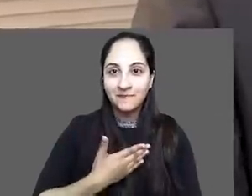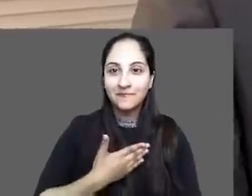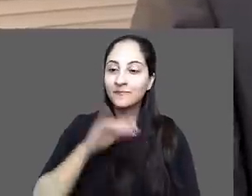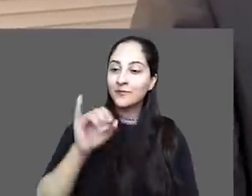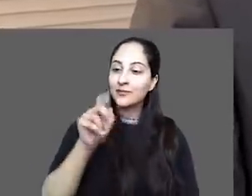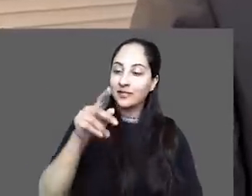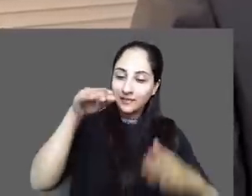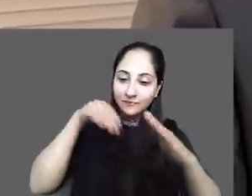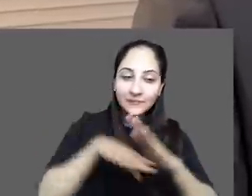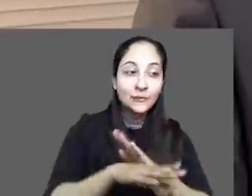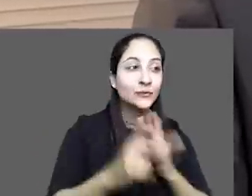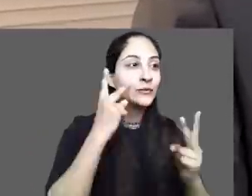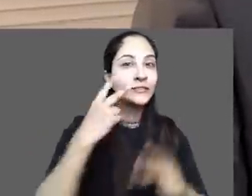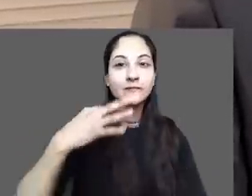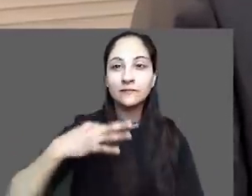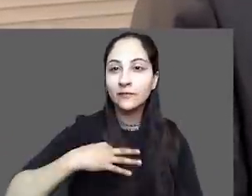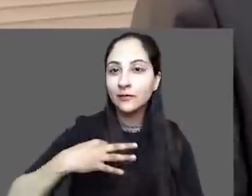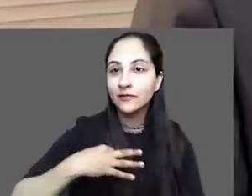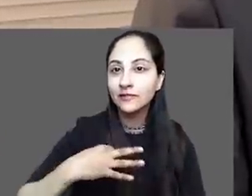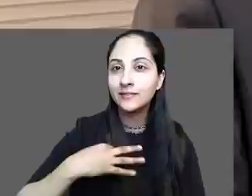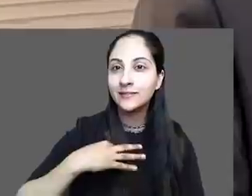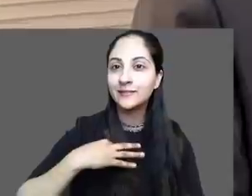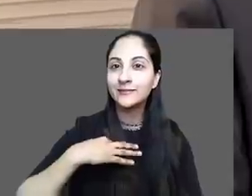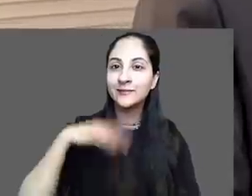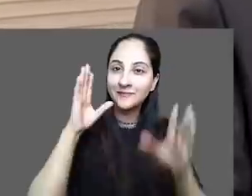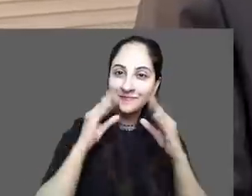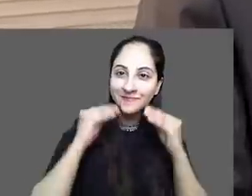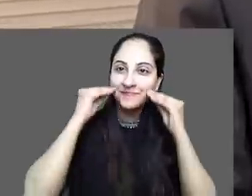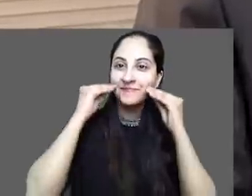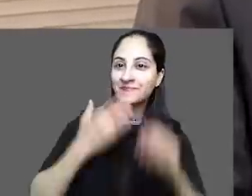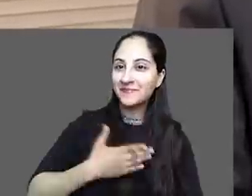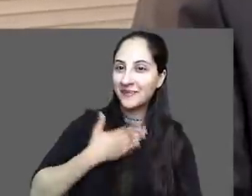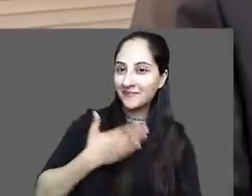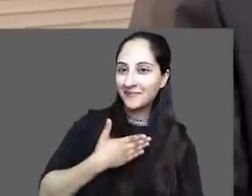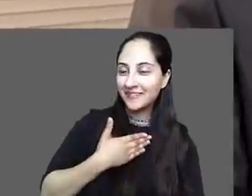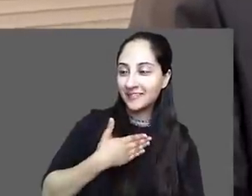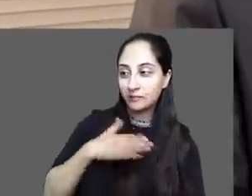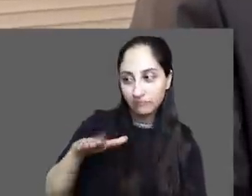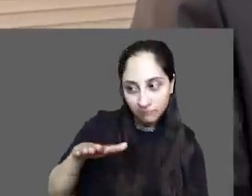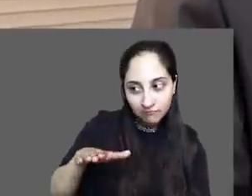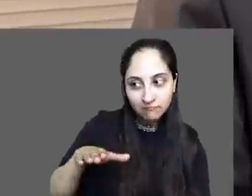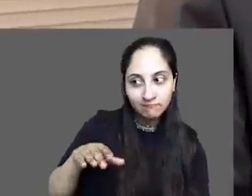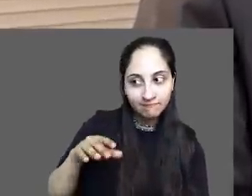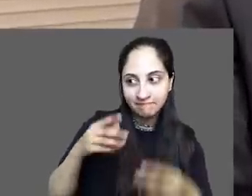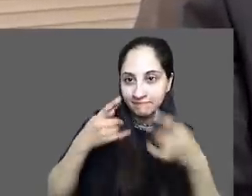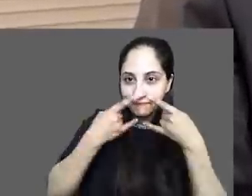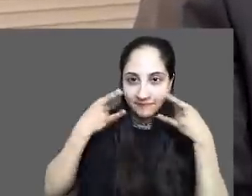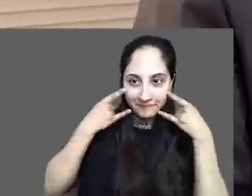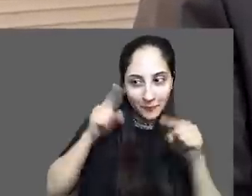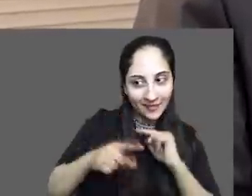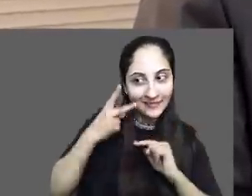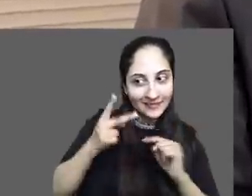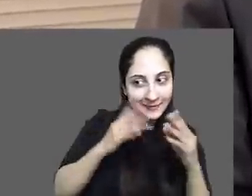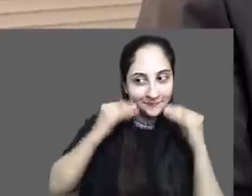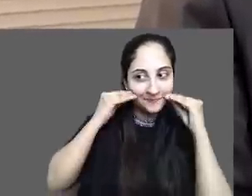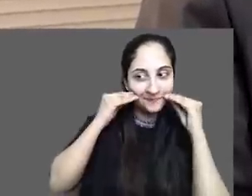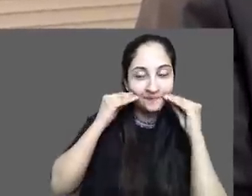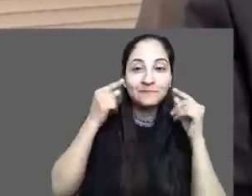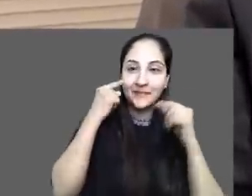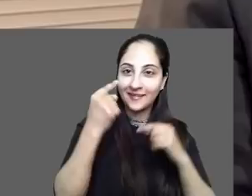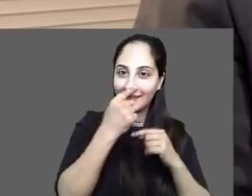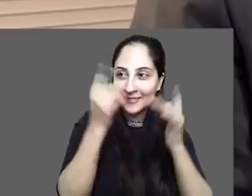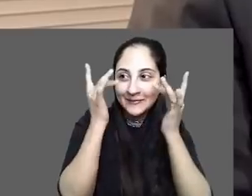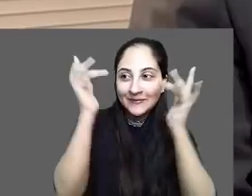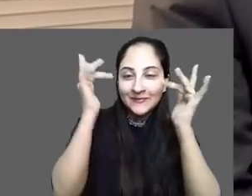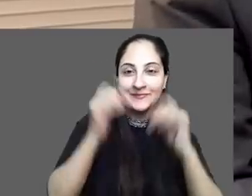August. And the feeling you get when walking into Jamaat Khana, seeing our volunteers and our Jamaat with their